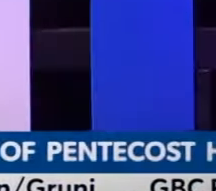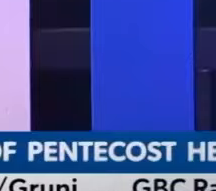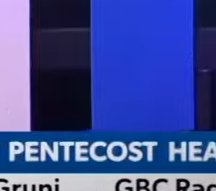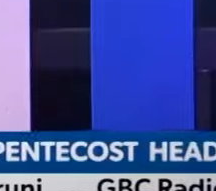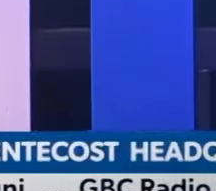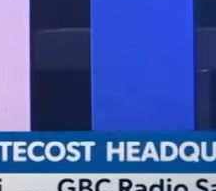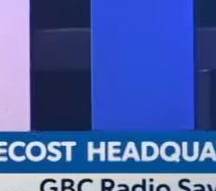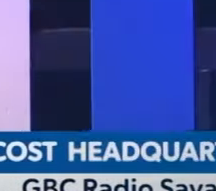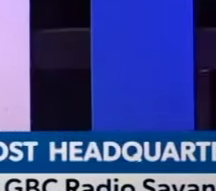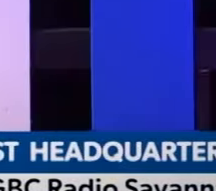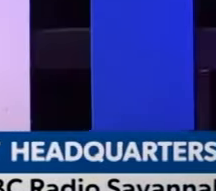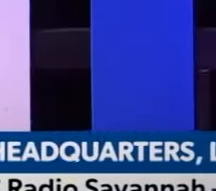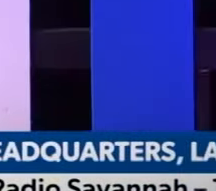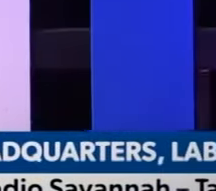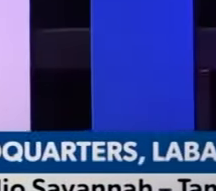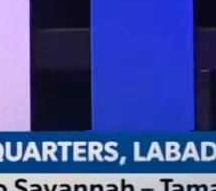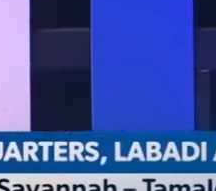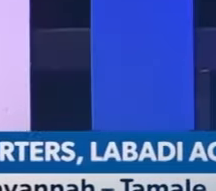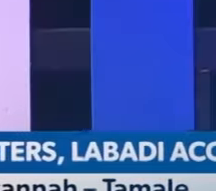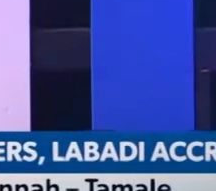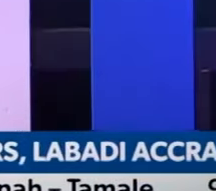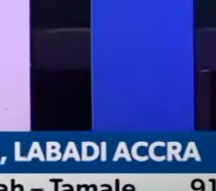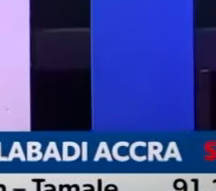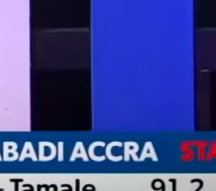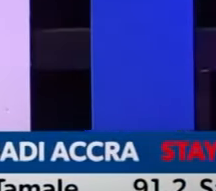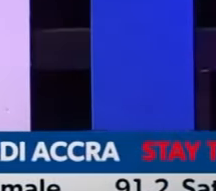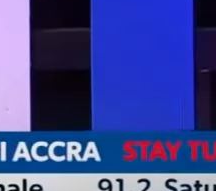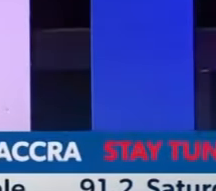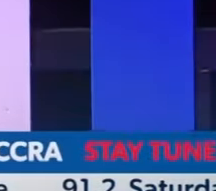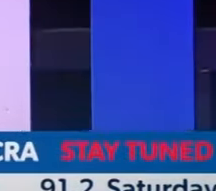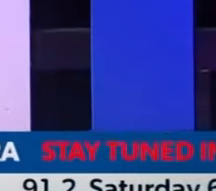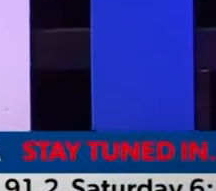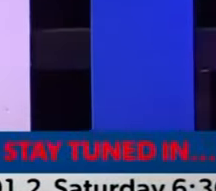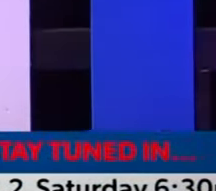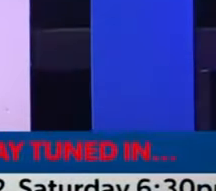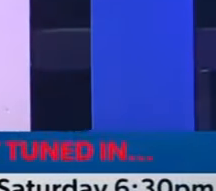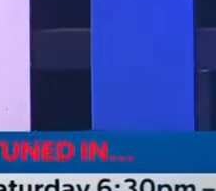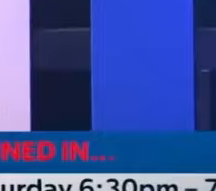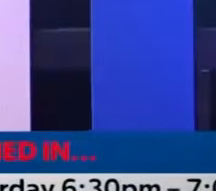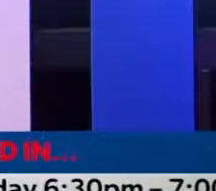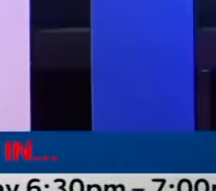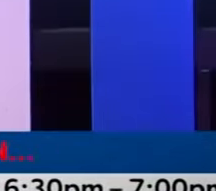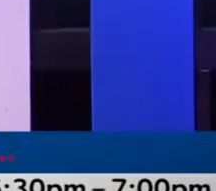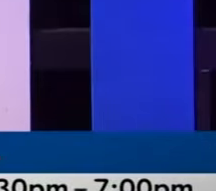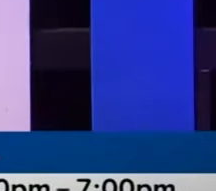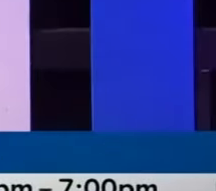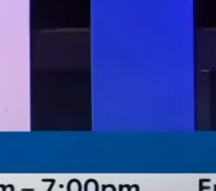Deuteronomy 32:30 and 31. Let's try and remind us. I like this particular verse. How can one man